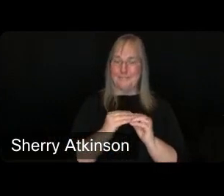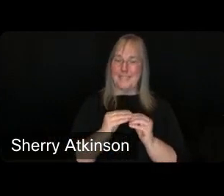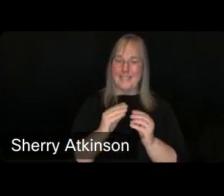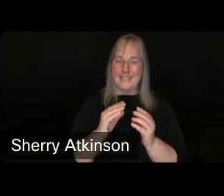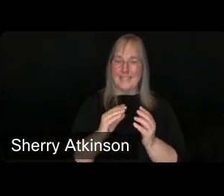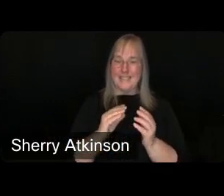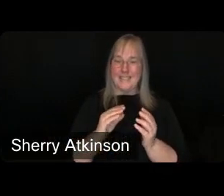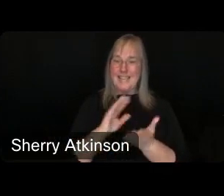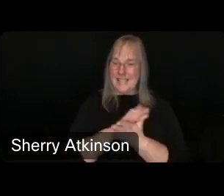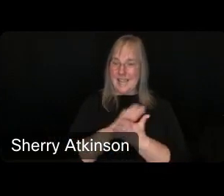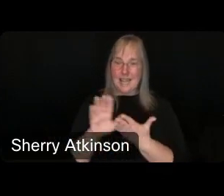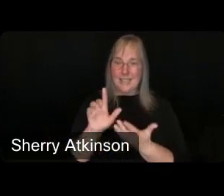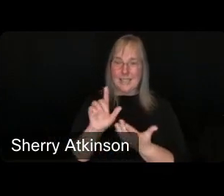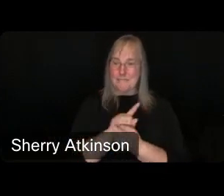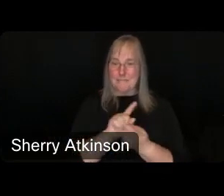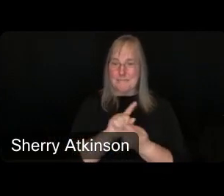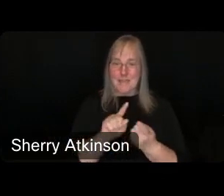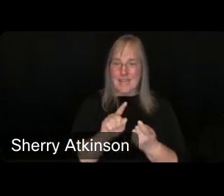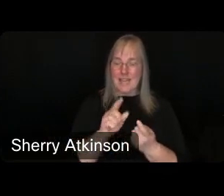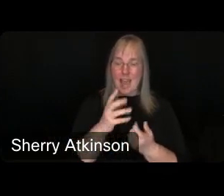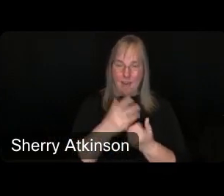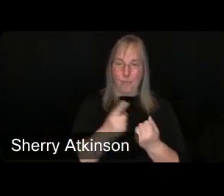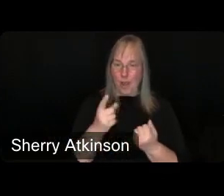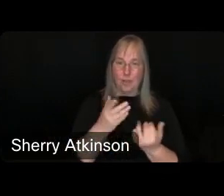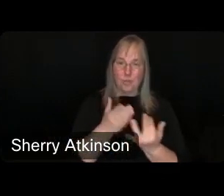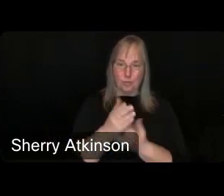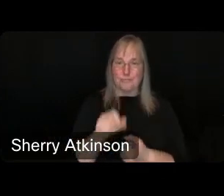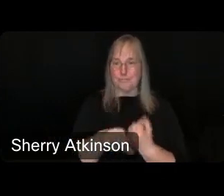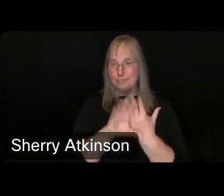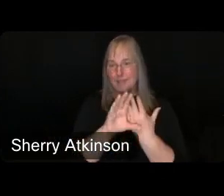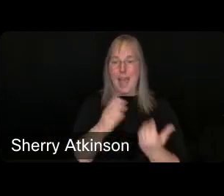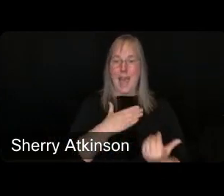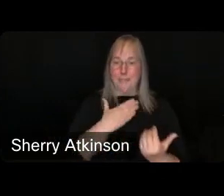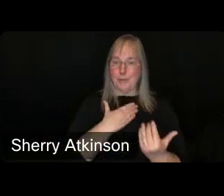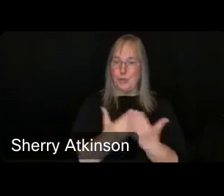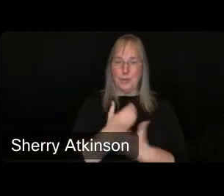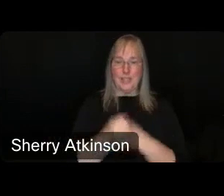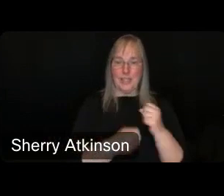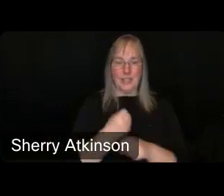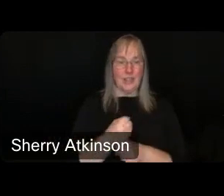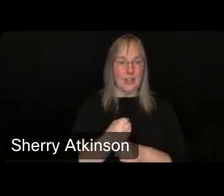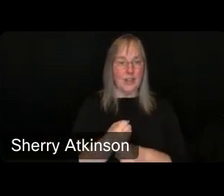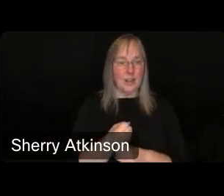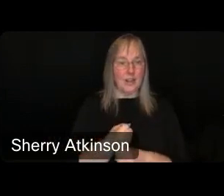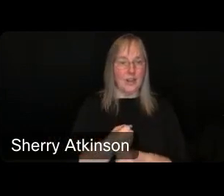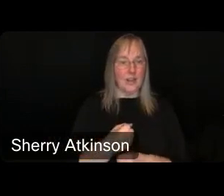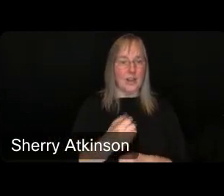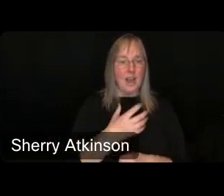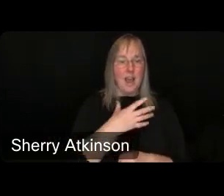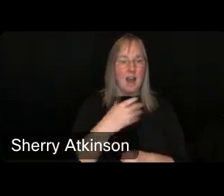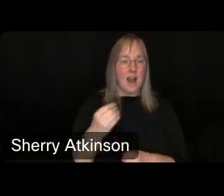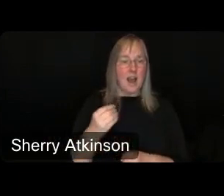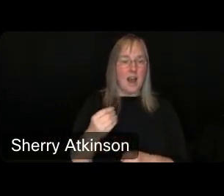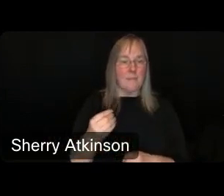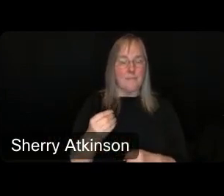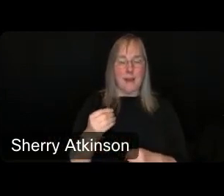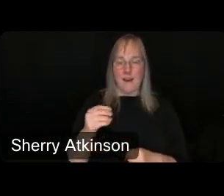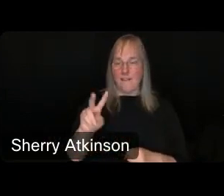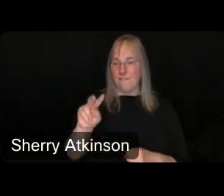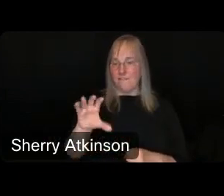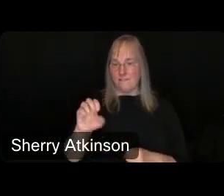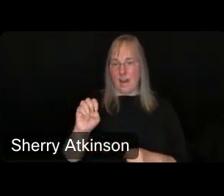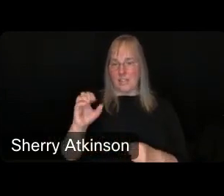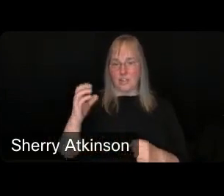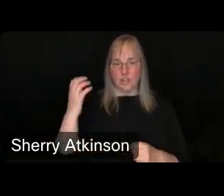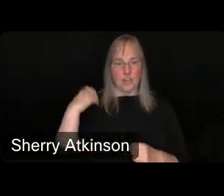everyone virtually. Happy New Year. I'm the Howard County Board of Education Vice Chair. Also, I work as a